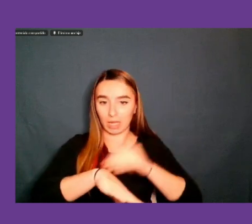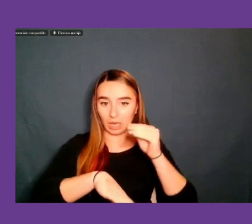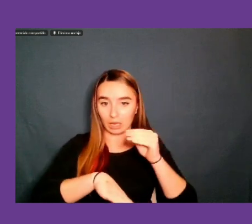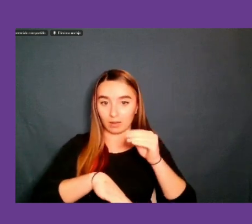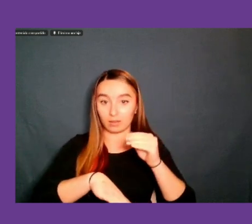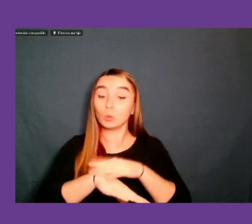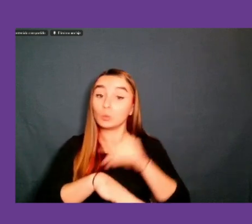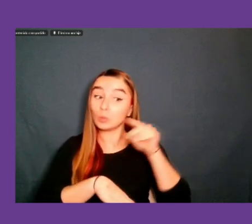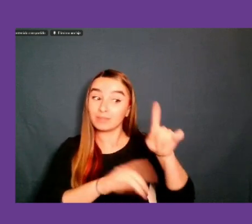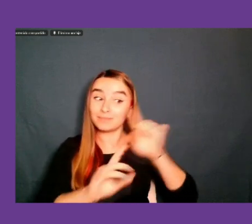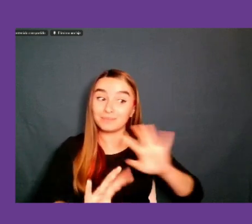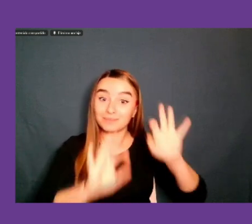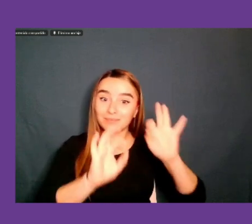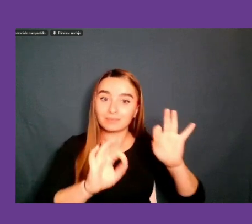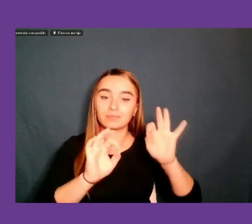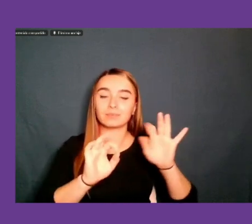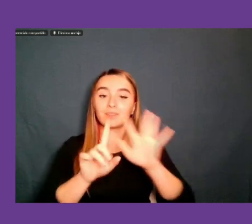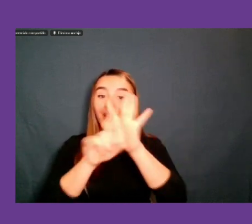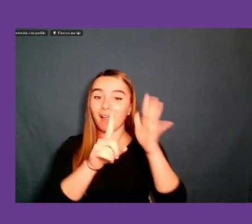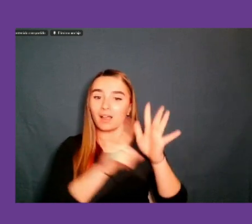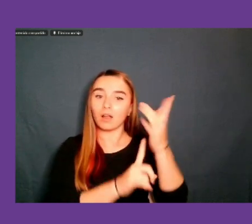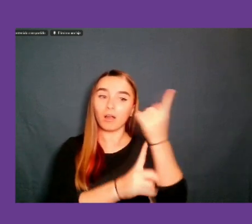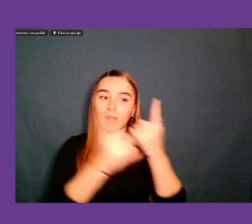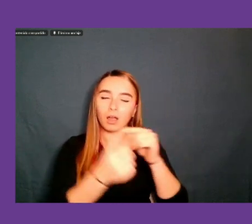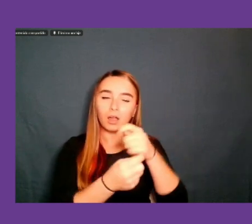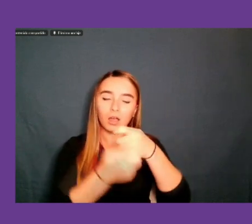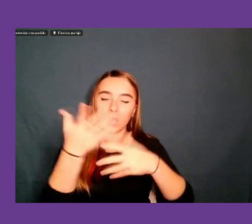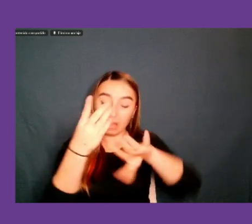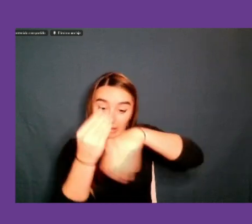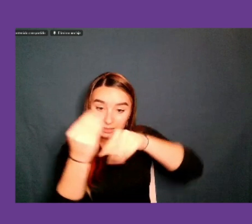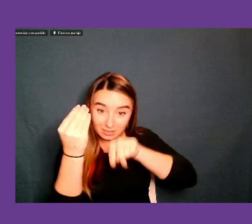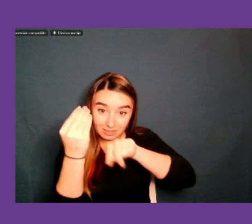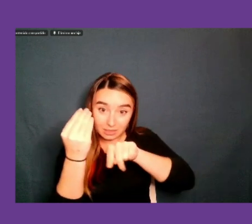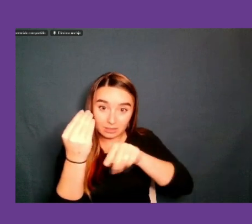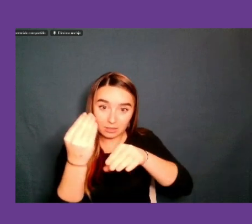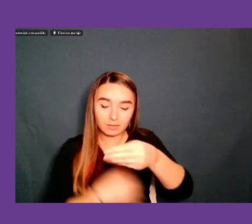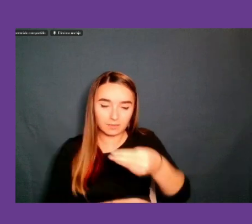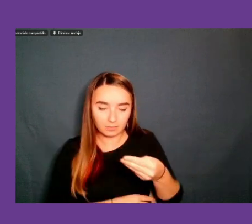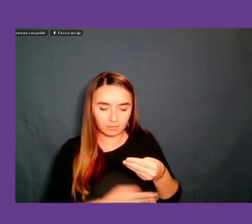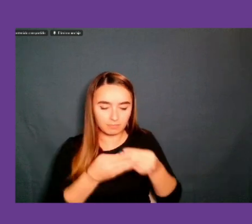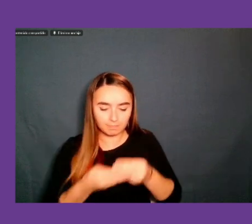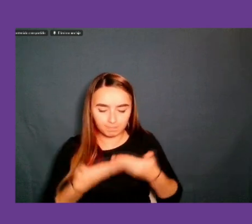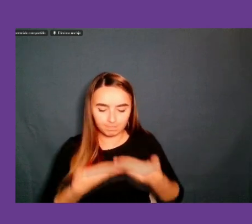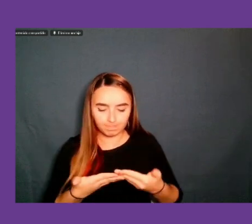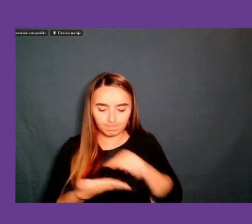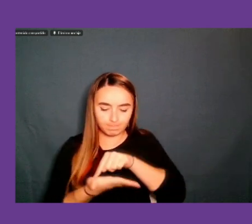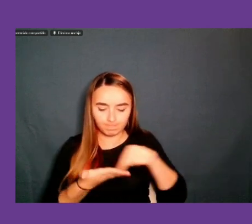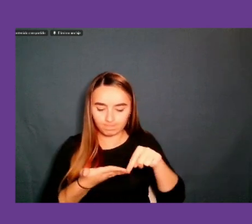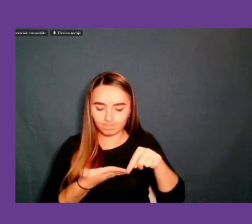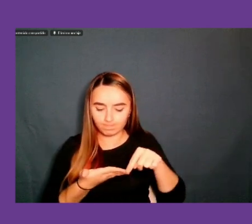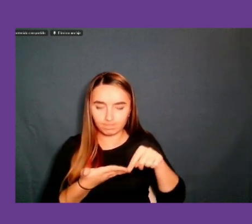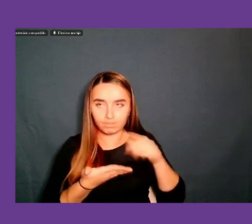clauses where you cannot, you shouldn't just follow the